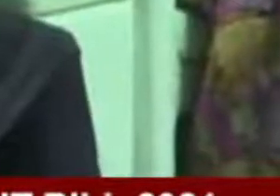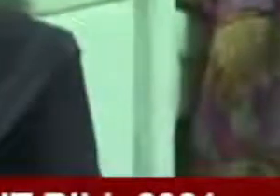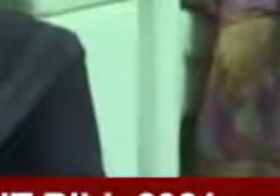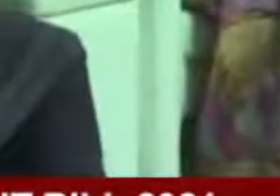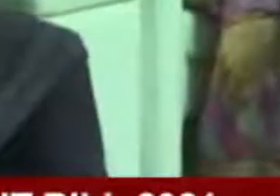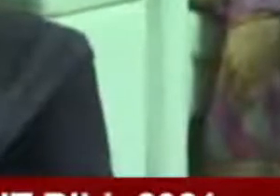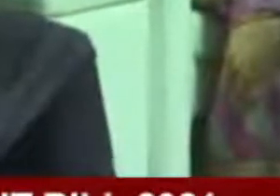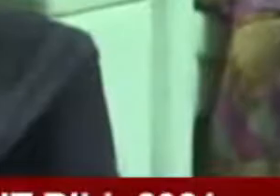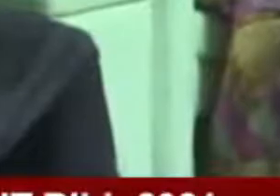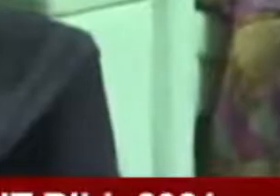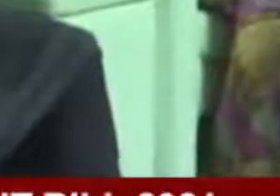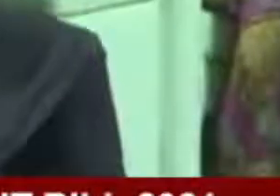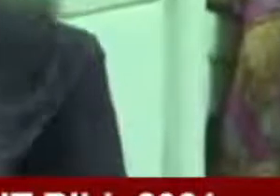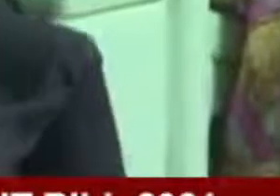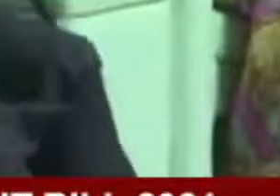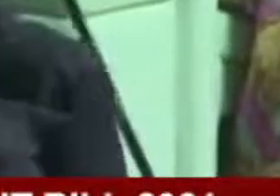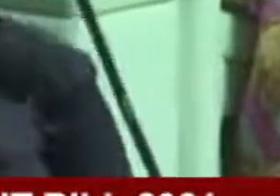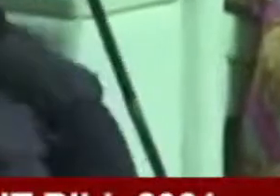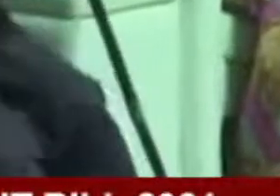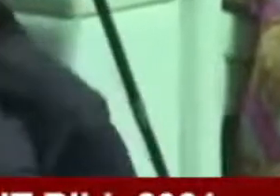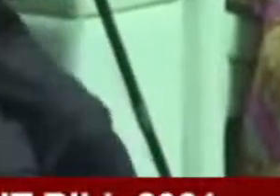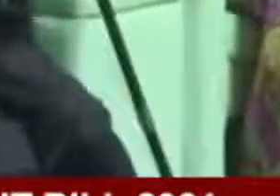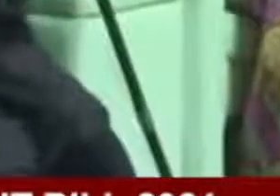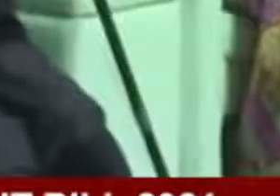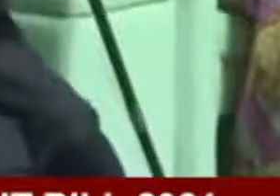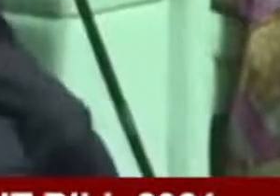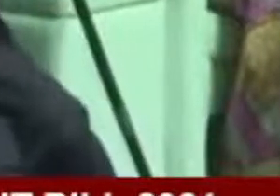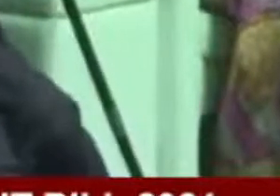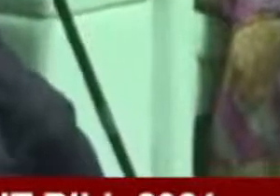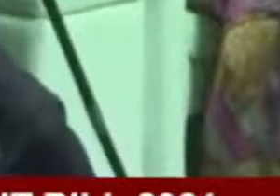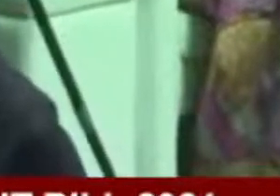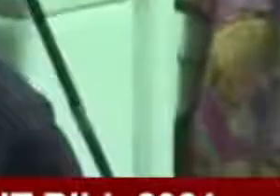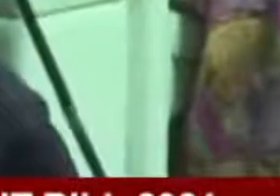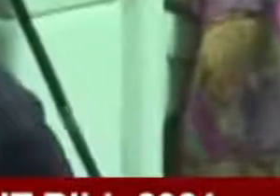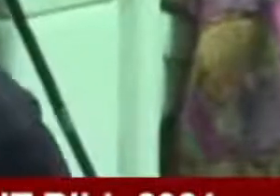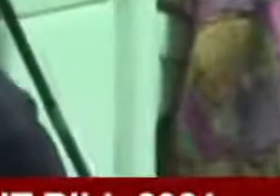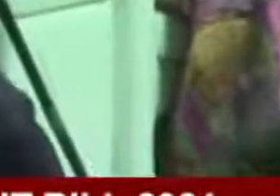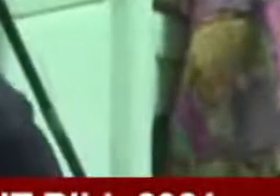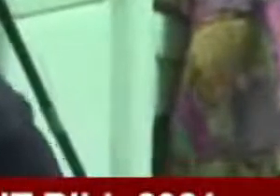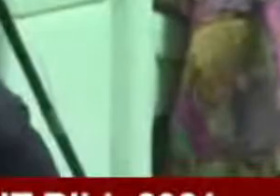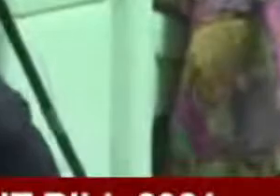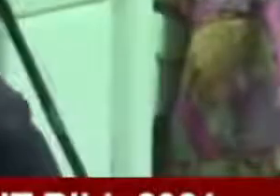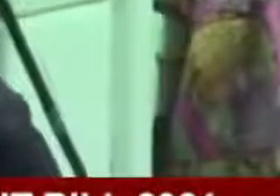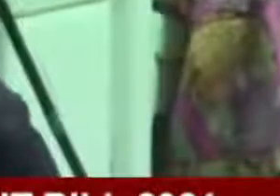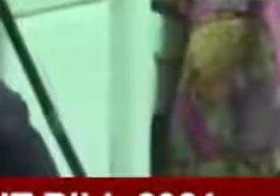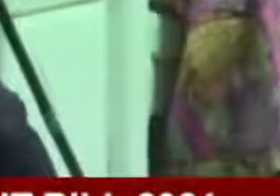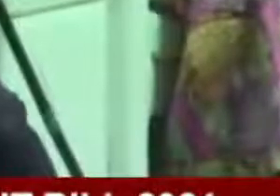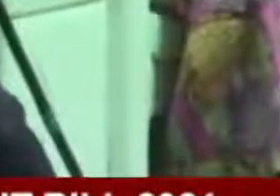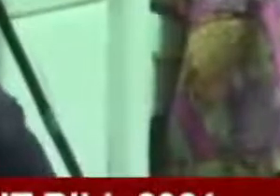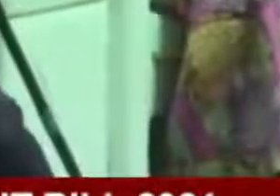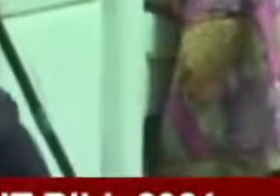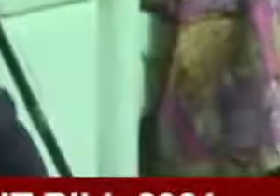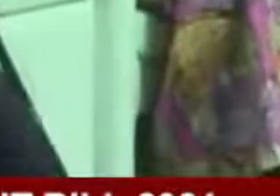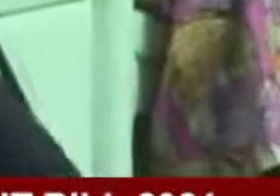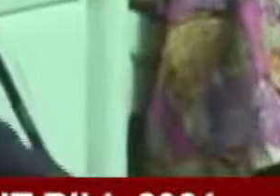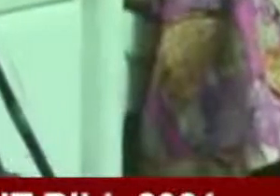choose. That's where free will, which is democracy, comes in. That he doesn't think it's right for a country to dictate